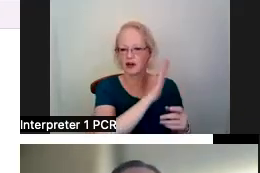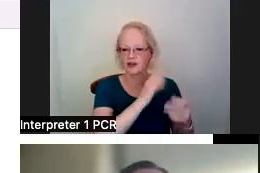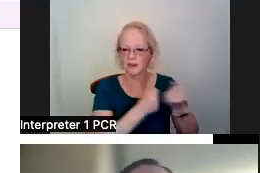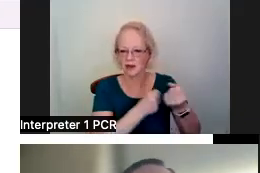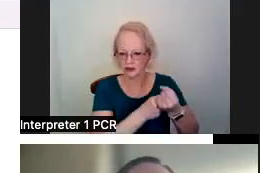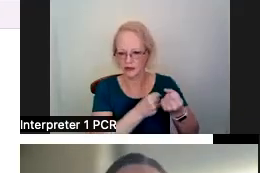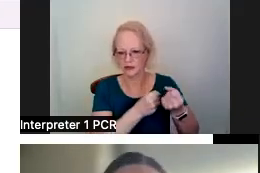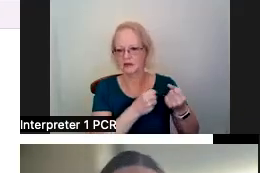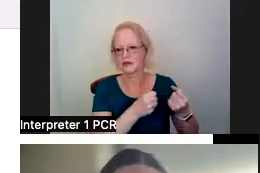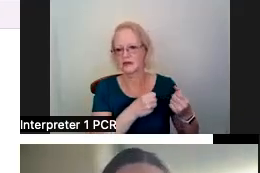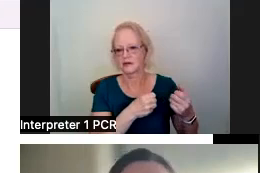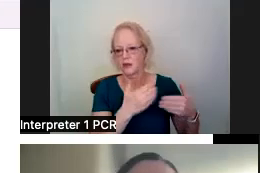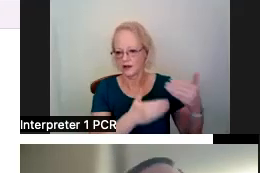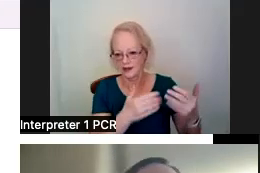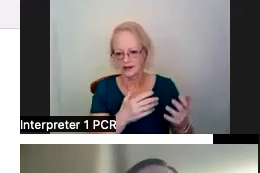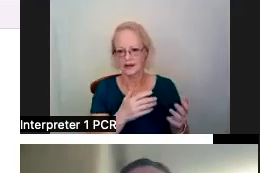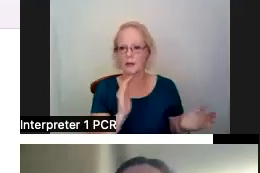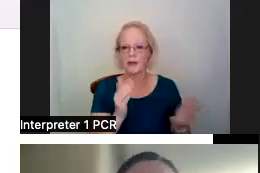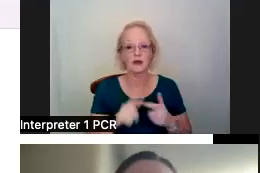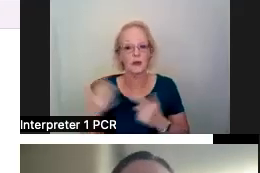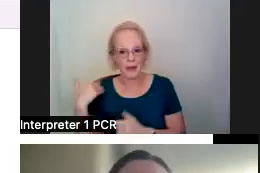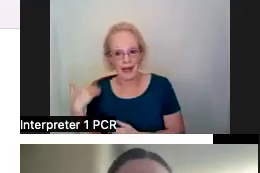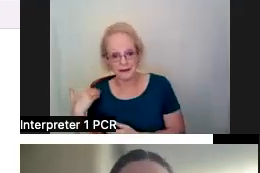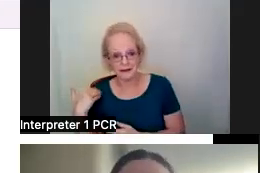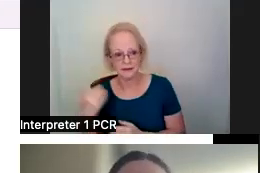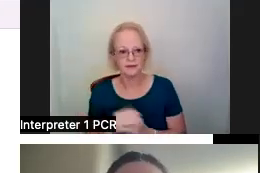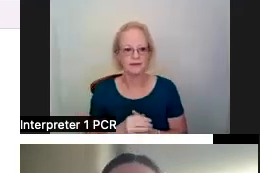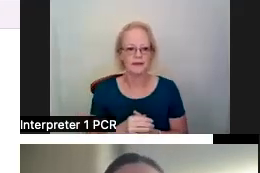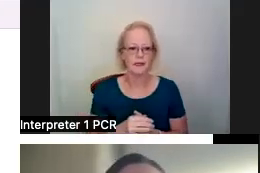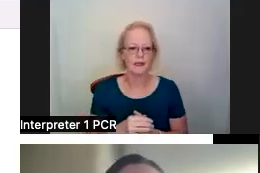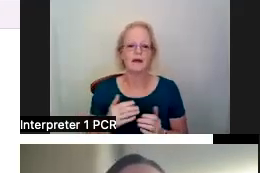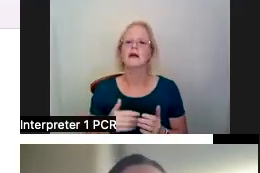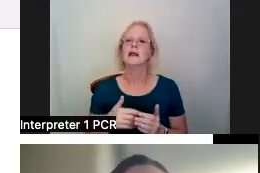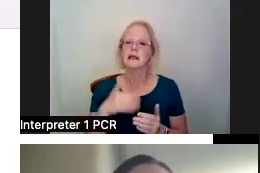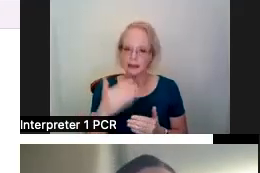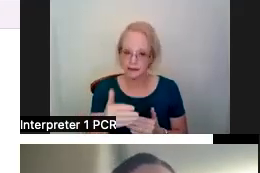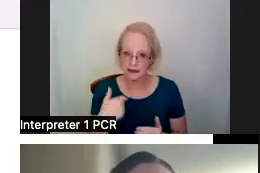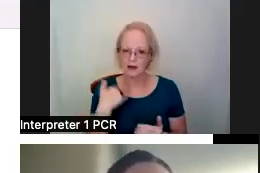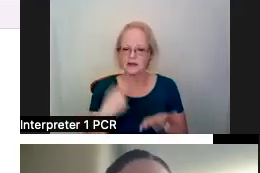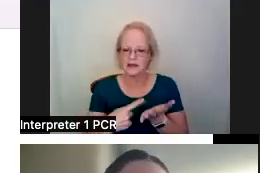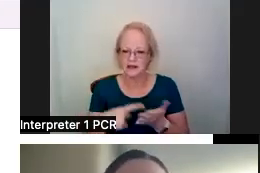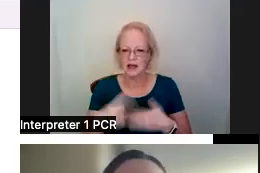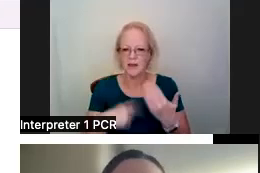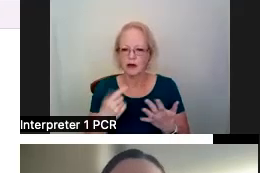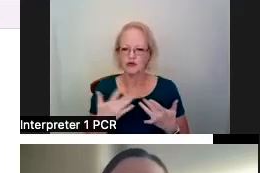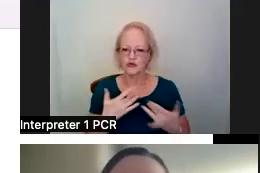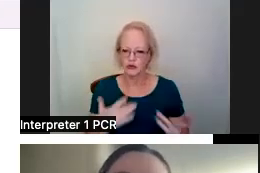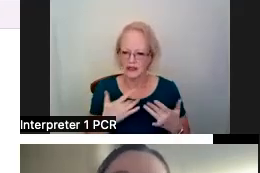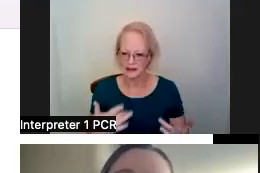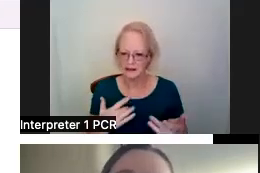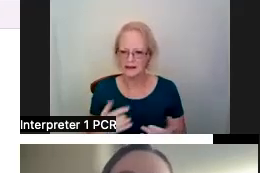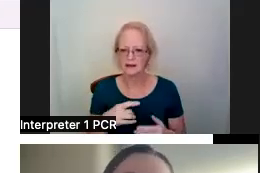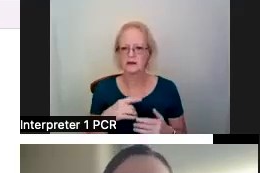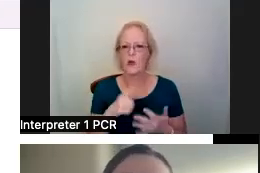now than they were in the past. In the next slide, I'm going to talk about trends in terms of choices that employers